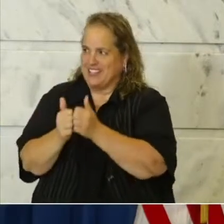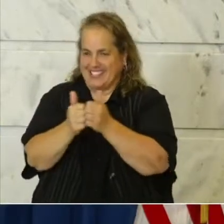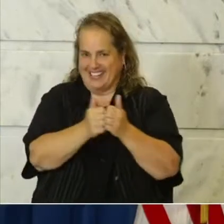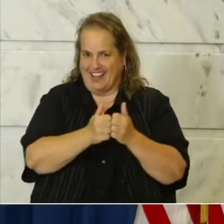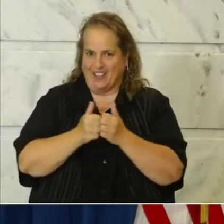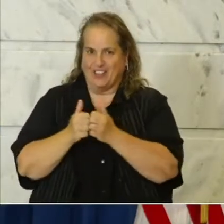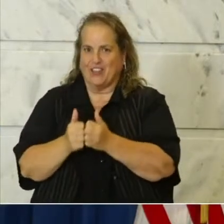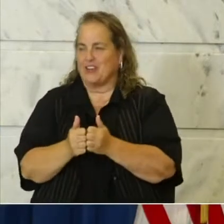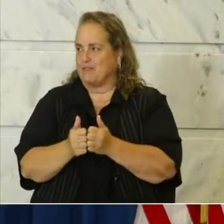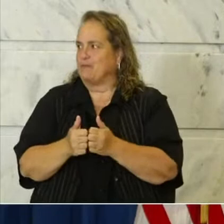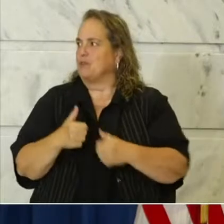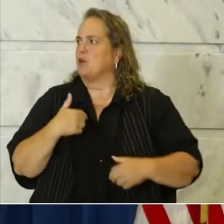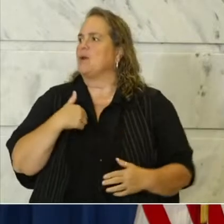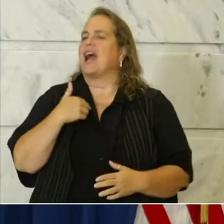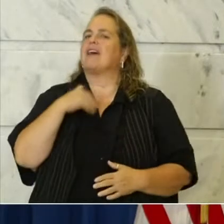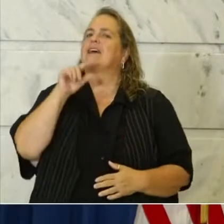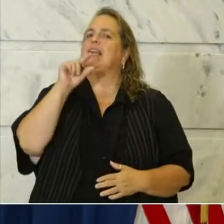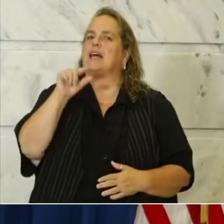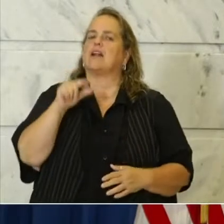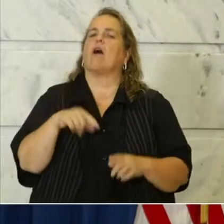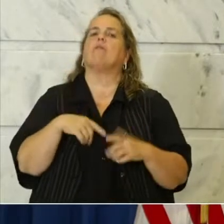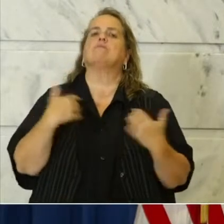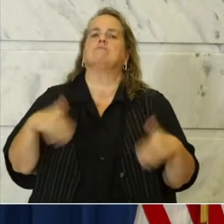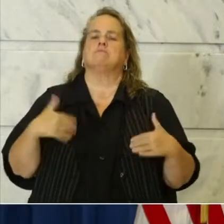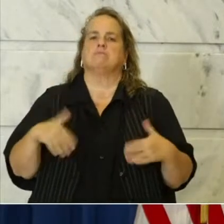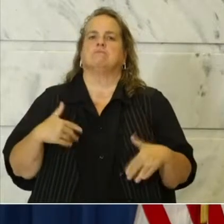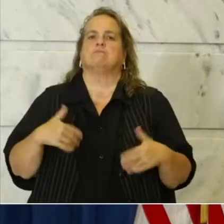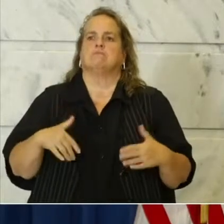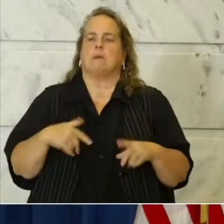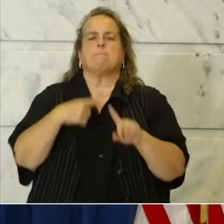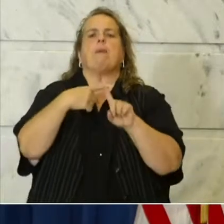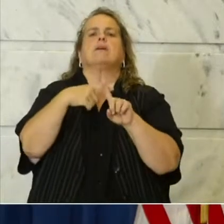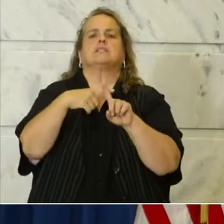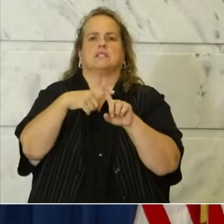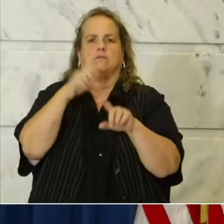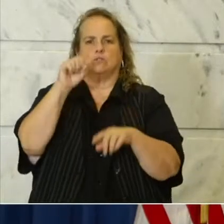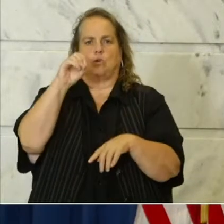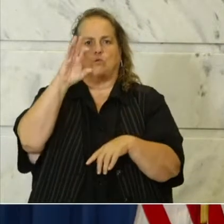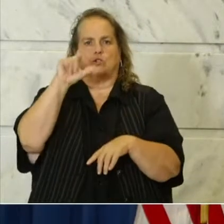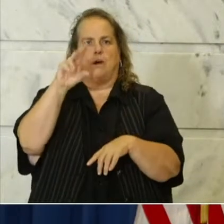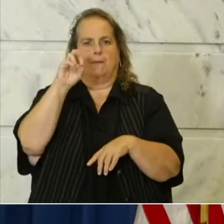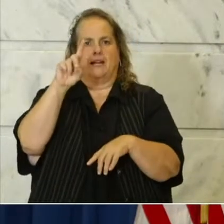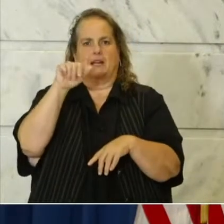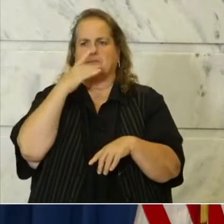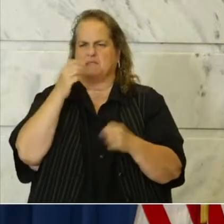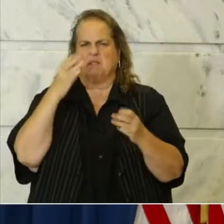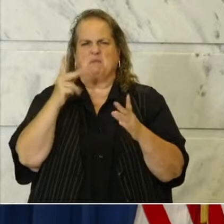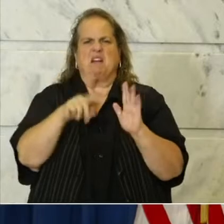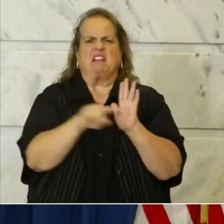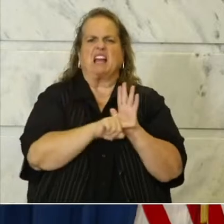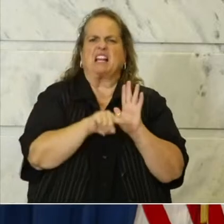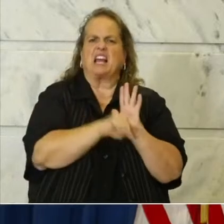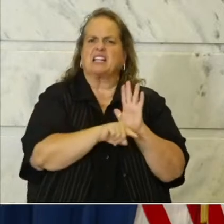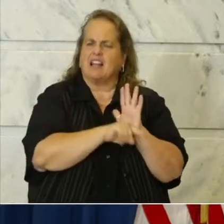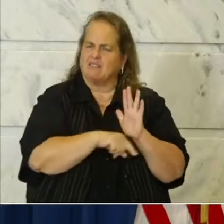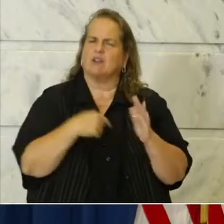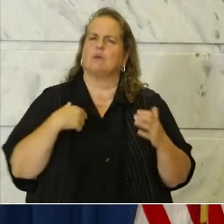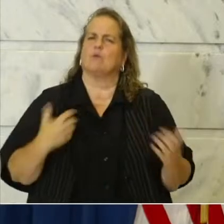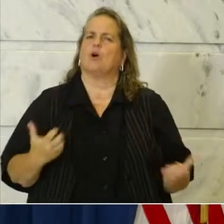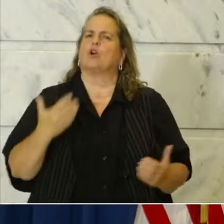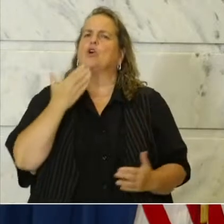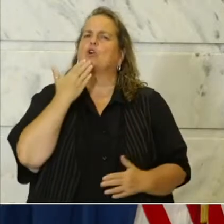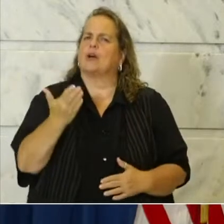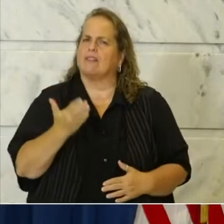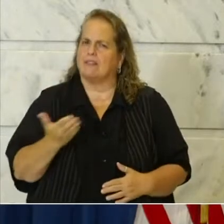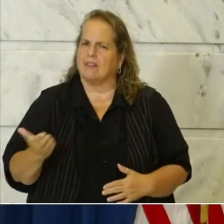We got a little positive social media because it's been so negative out there, and people trying to do the right thing, I know, have felt beaten down. Trust